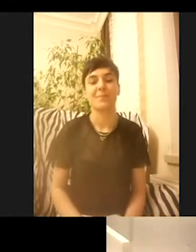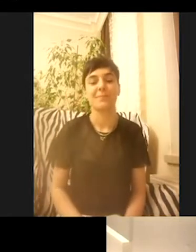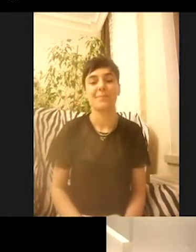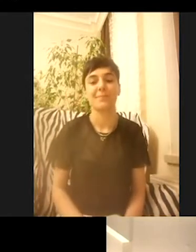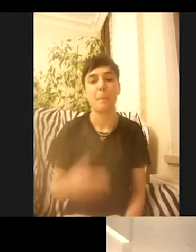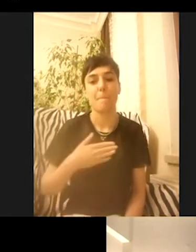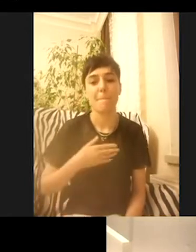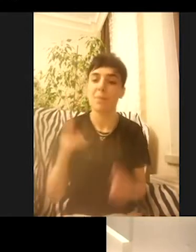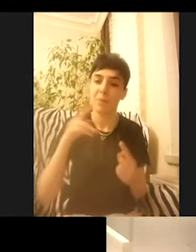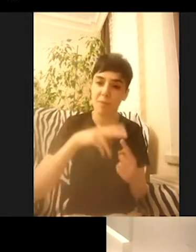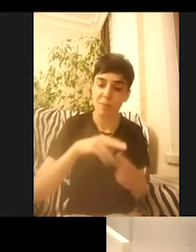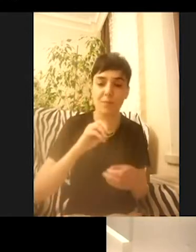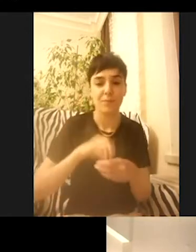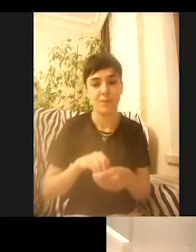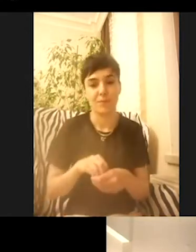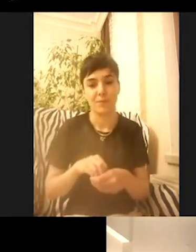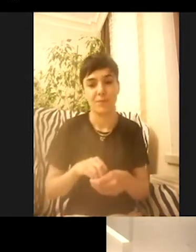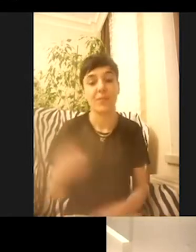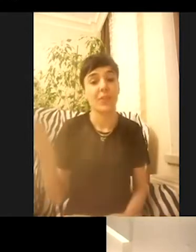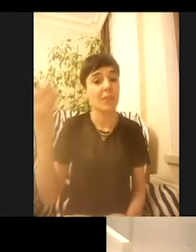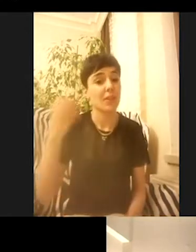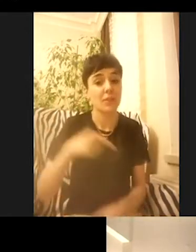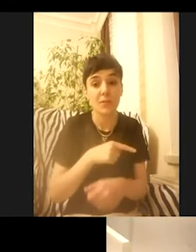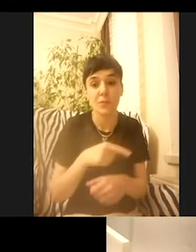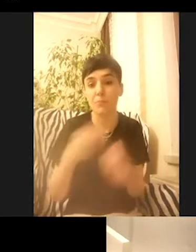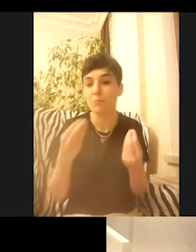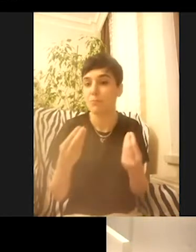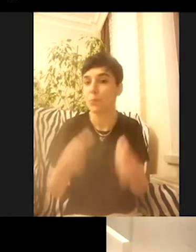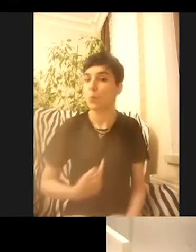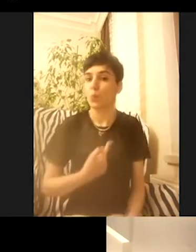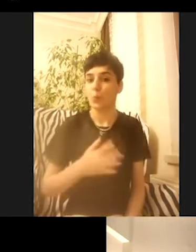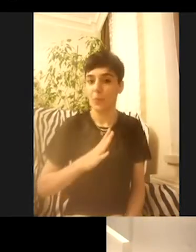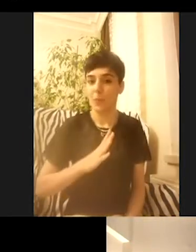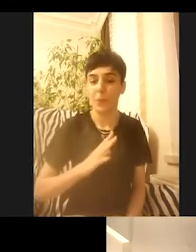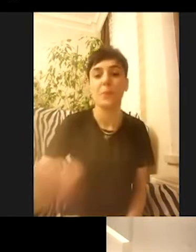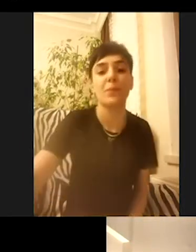I'm like very like celebrating mode with you, because